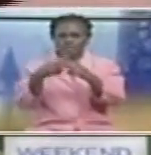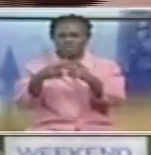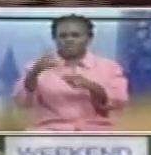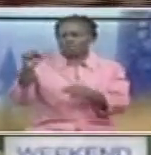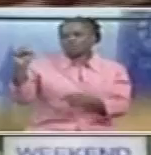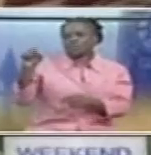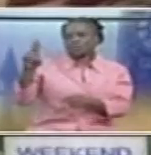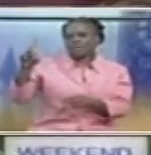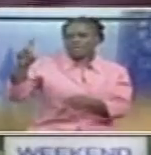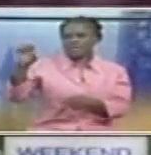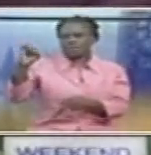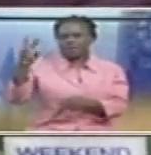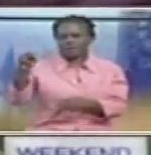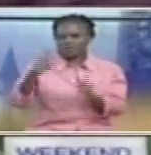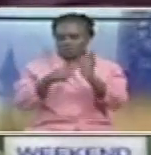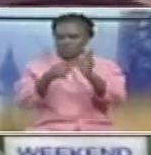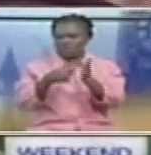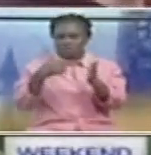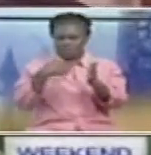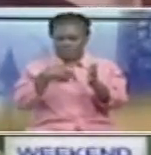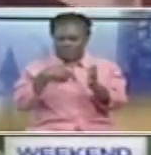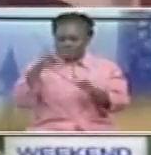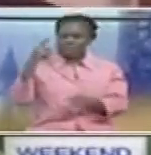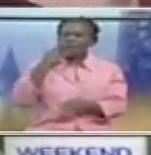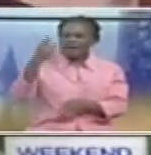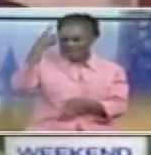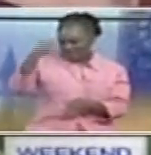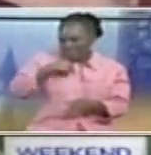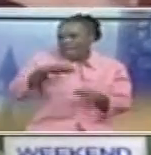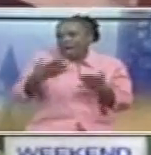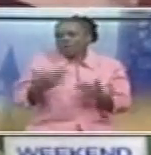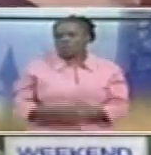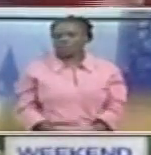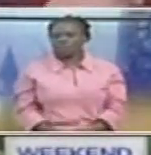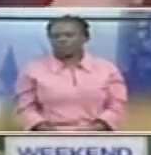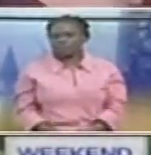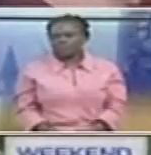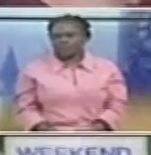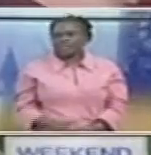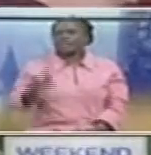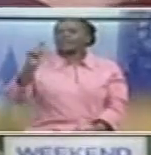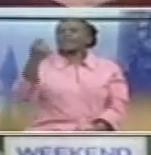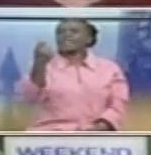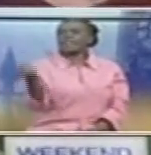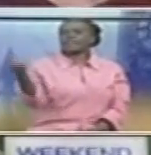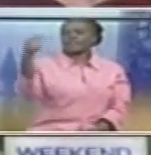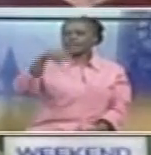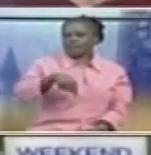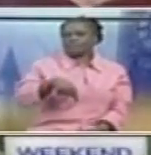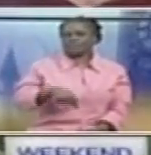Suleiman Adan, Ngalia. Sasa mimi kama mzazi nasikiaje? Na ni watu wa Kenya alikuja kuhusa